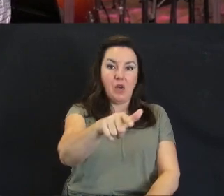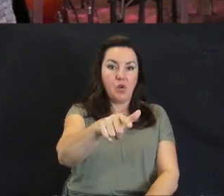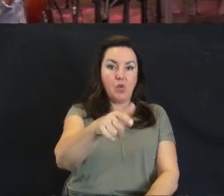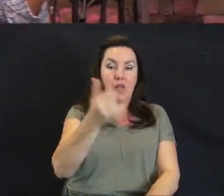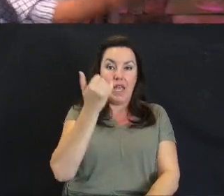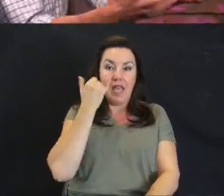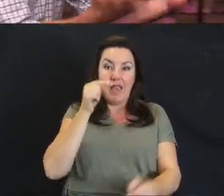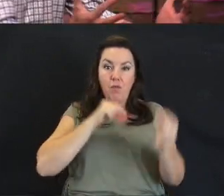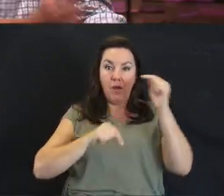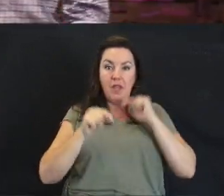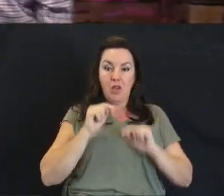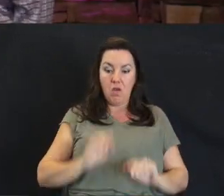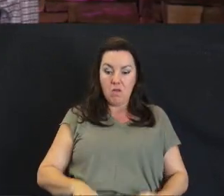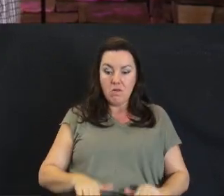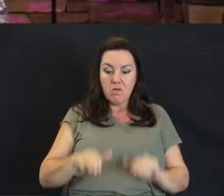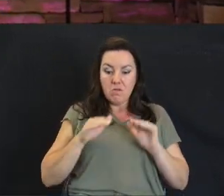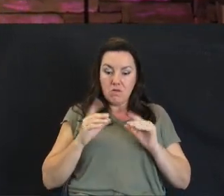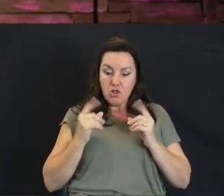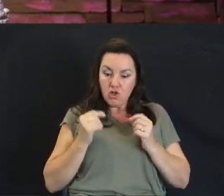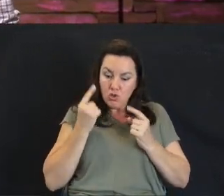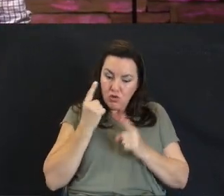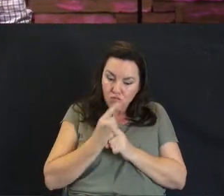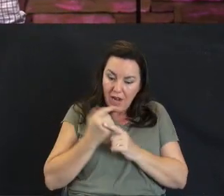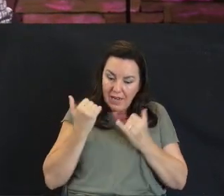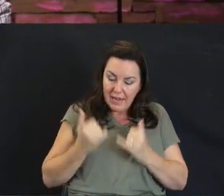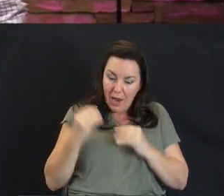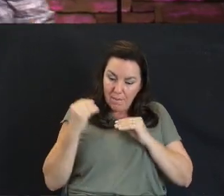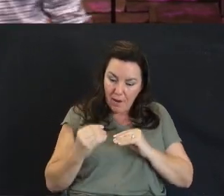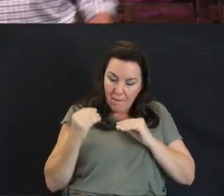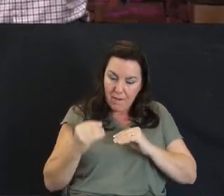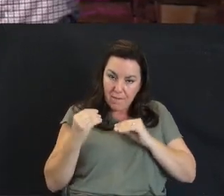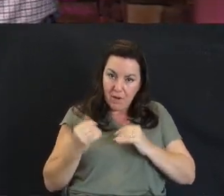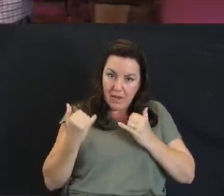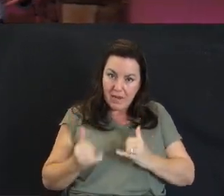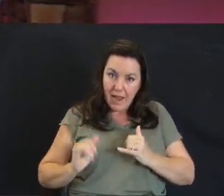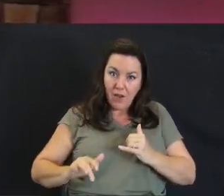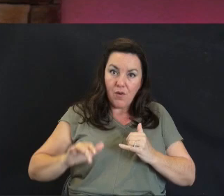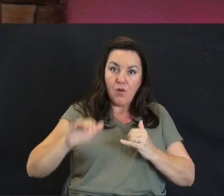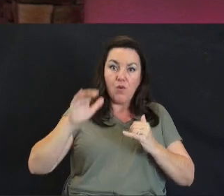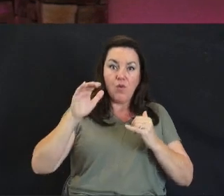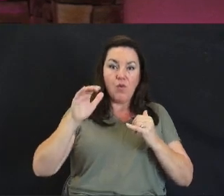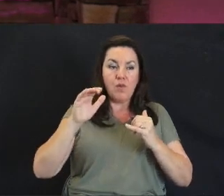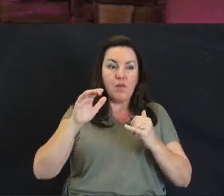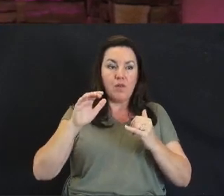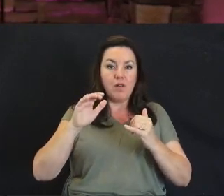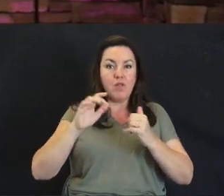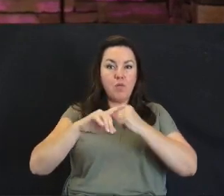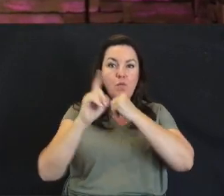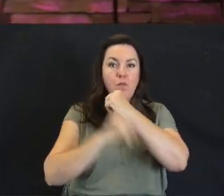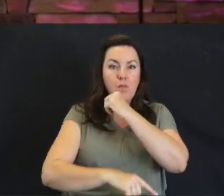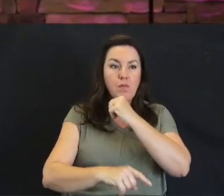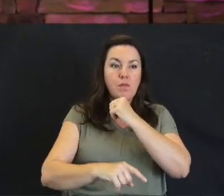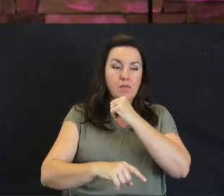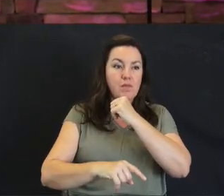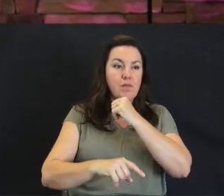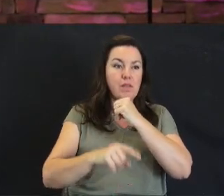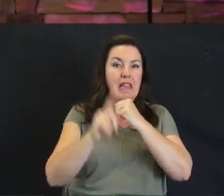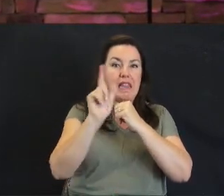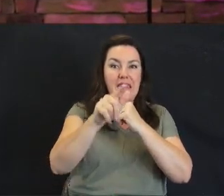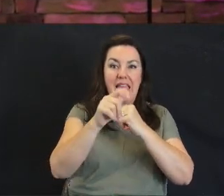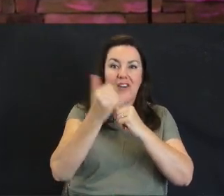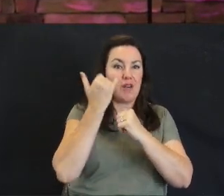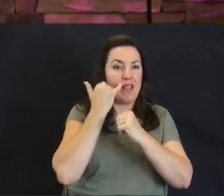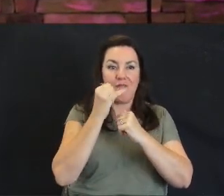If we do it right now We'll be better Better off later But if we do it wrong now We're gonna pay for it later We're gonna pay